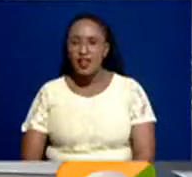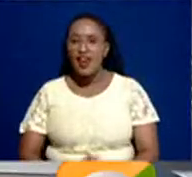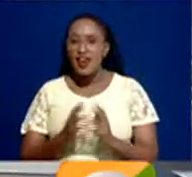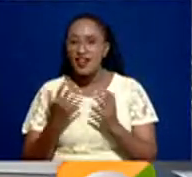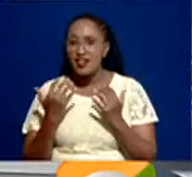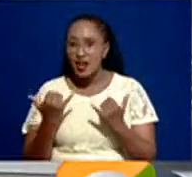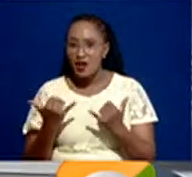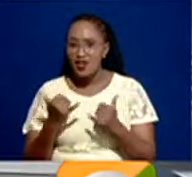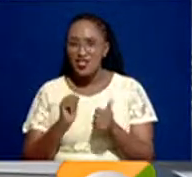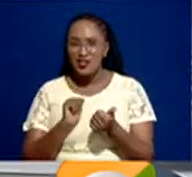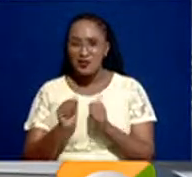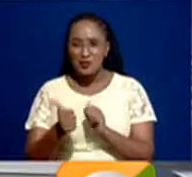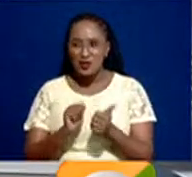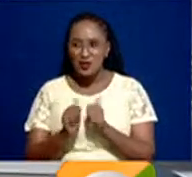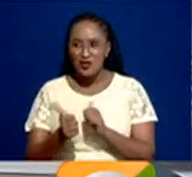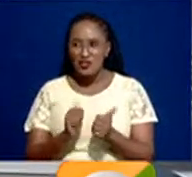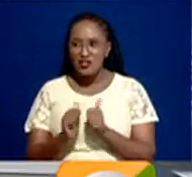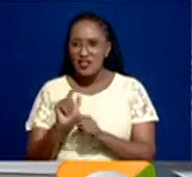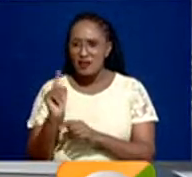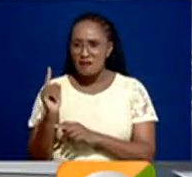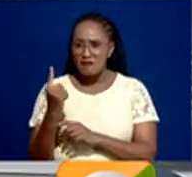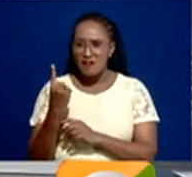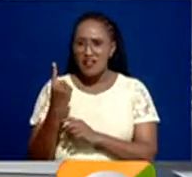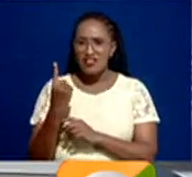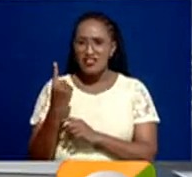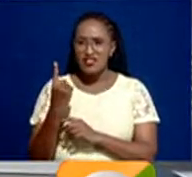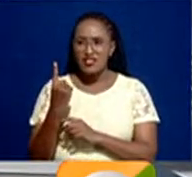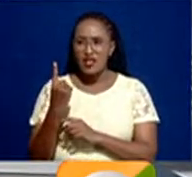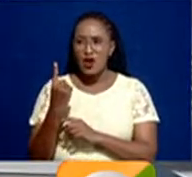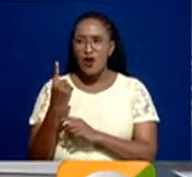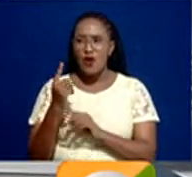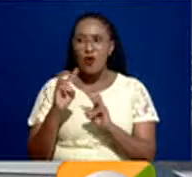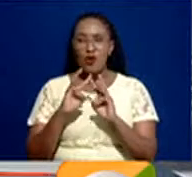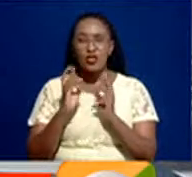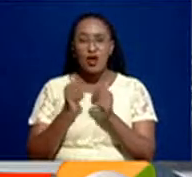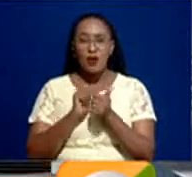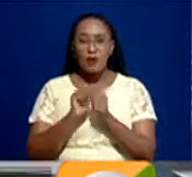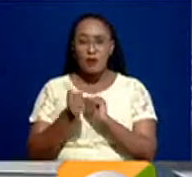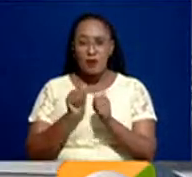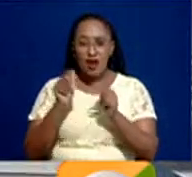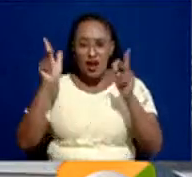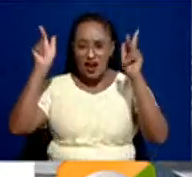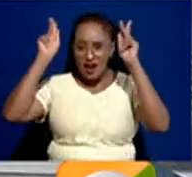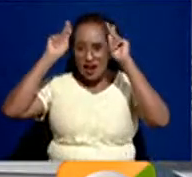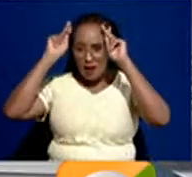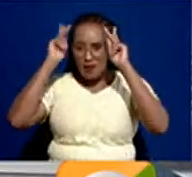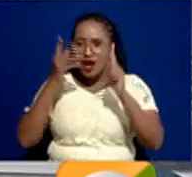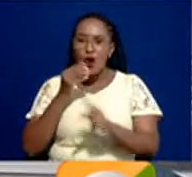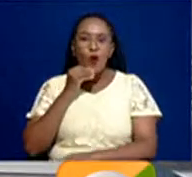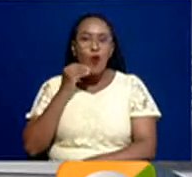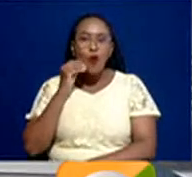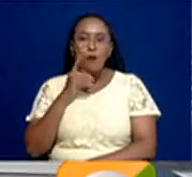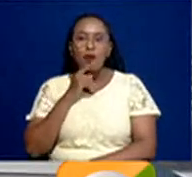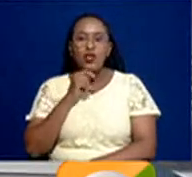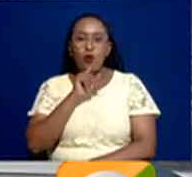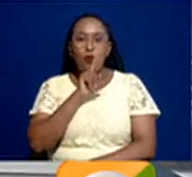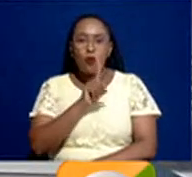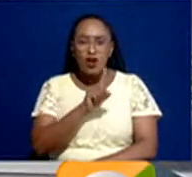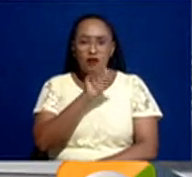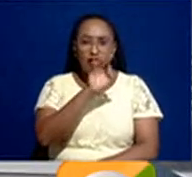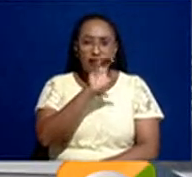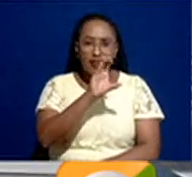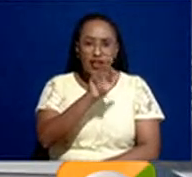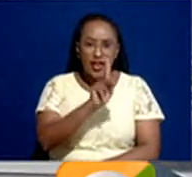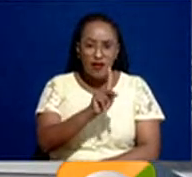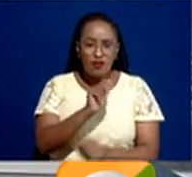time for sports now, and the stage is set for the first ever continental football match for Kakamega Homeboyz, winners of the FKF Cup, who will take